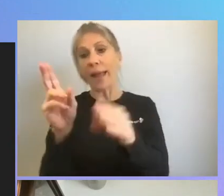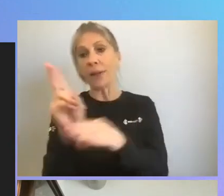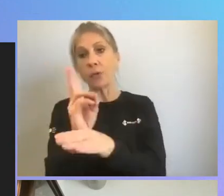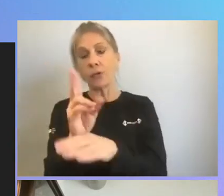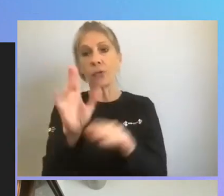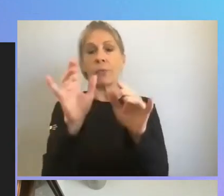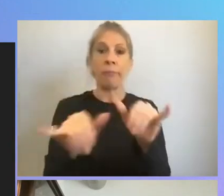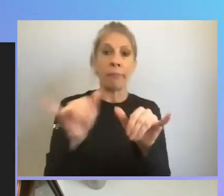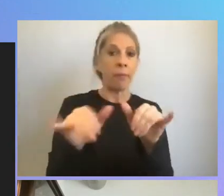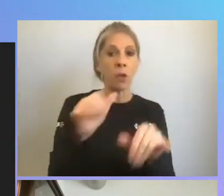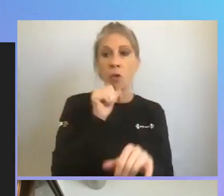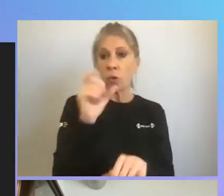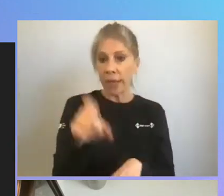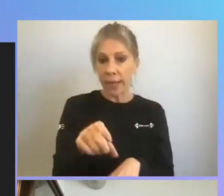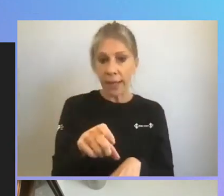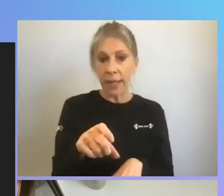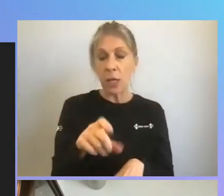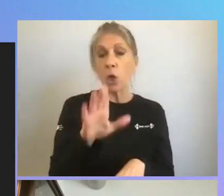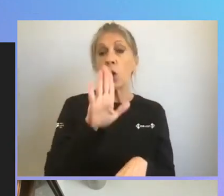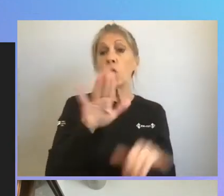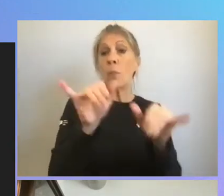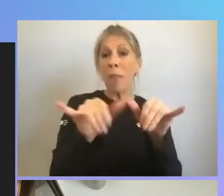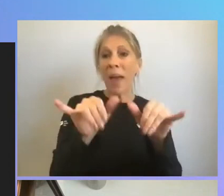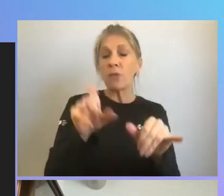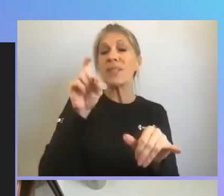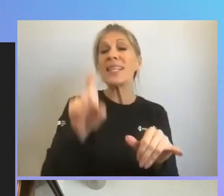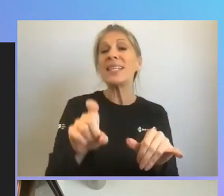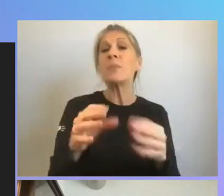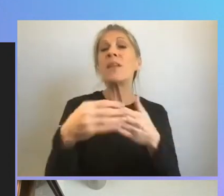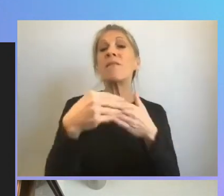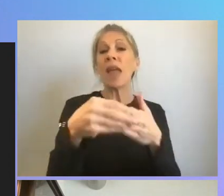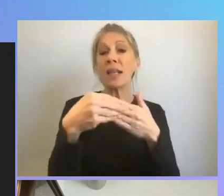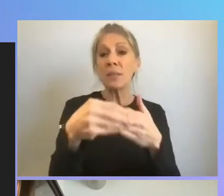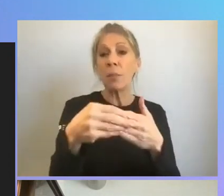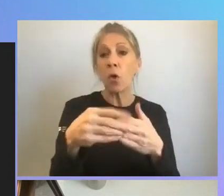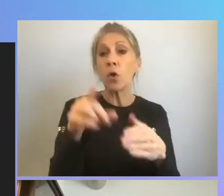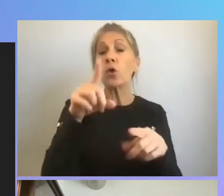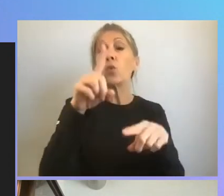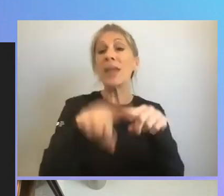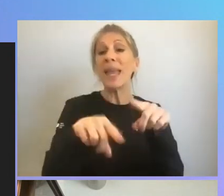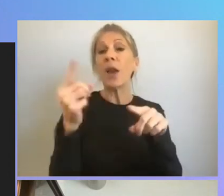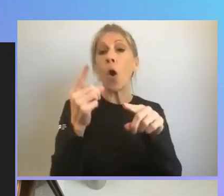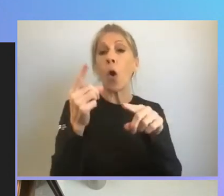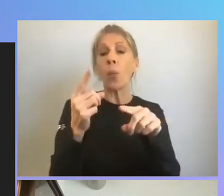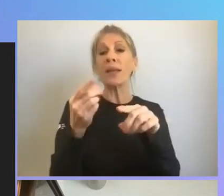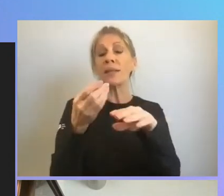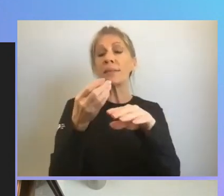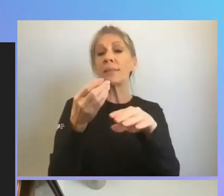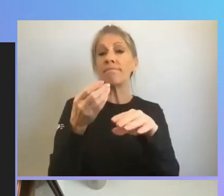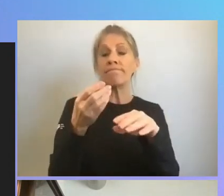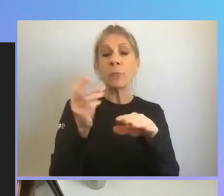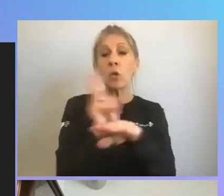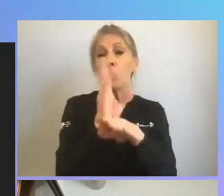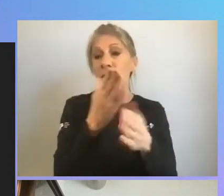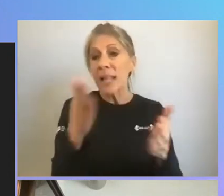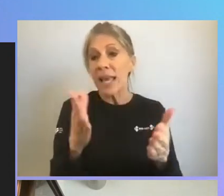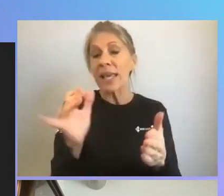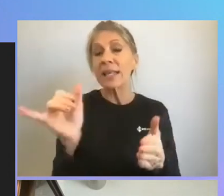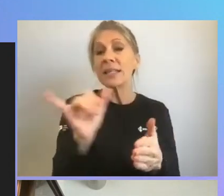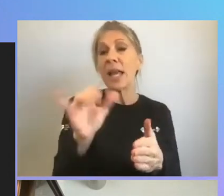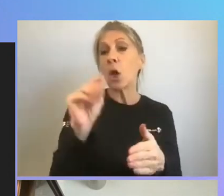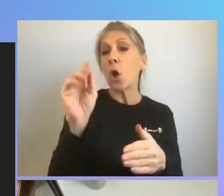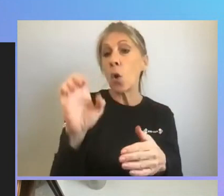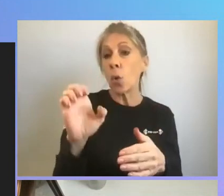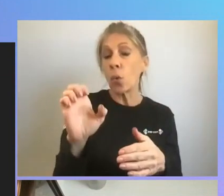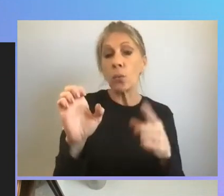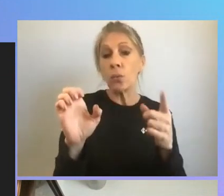what I'm trying to say is your patterns need to be flexible. You have tons of different use cases. You can't always enforce stuff with code like TypeScript. So Axe Auditor is a great